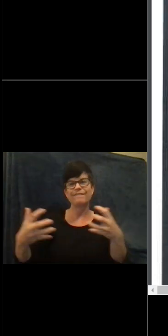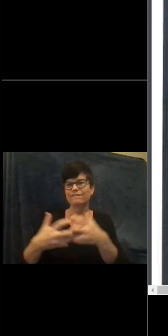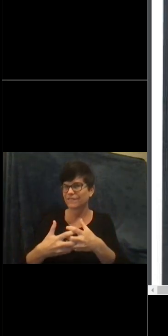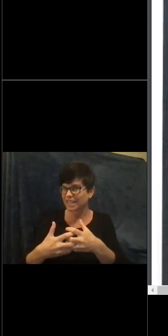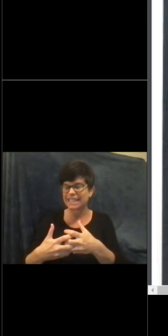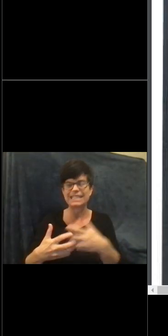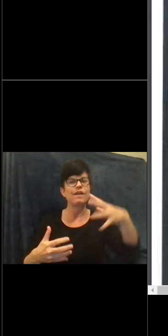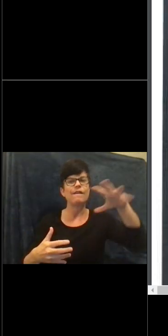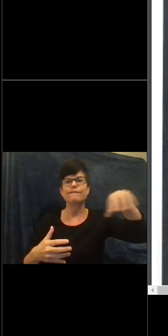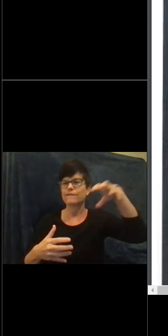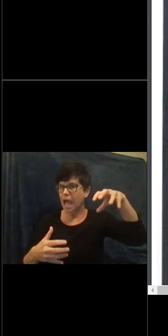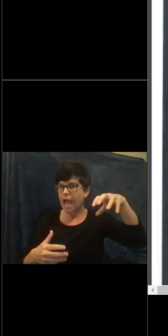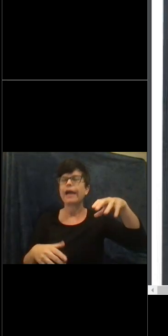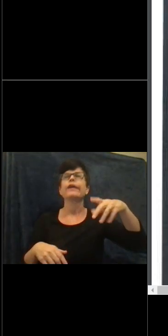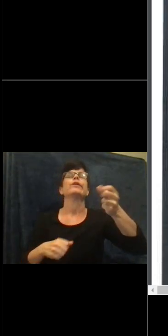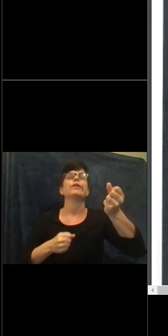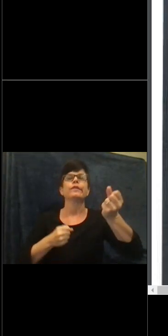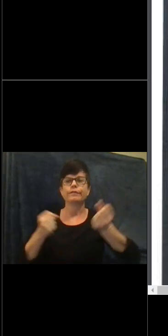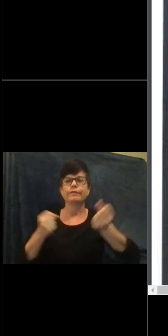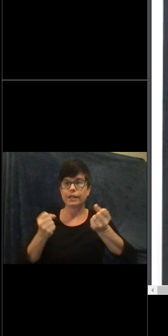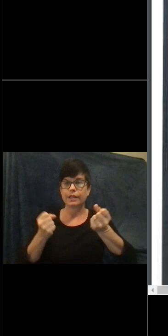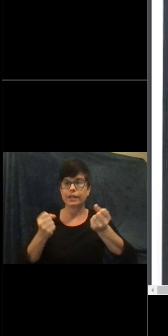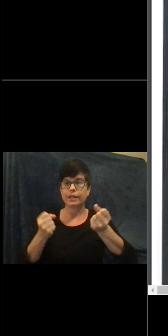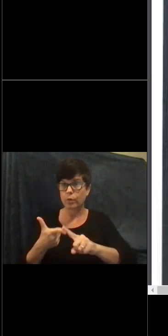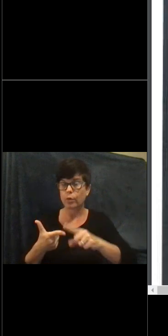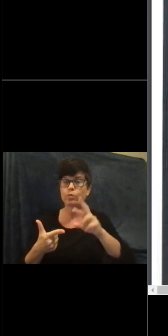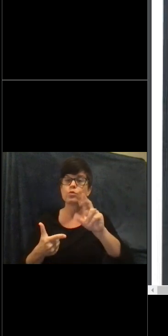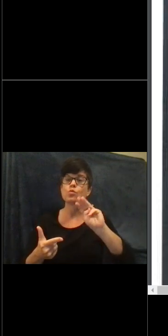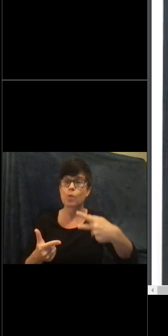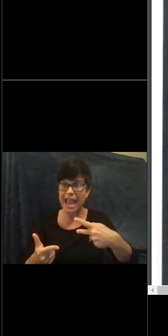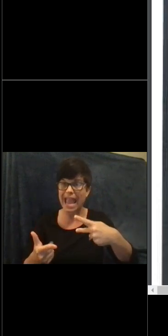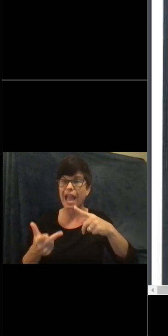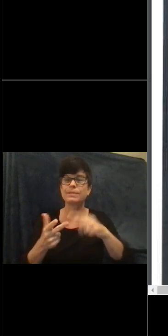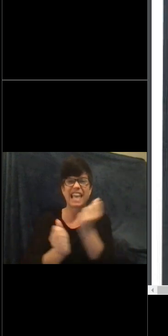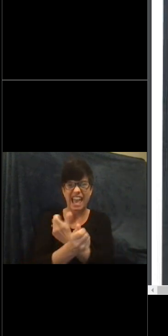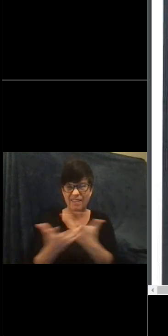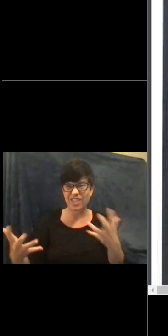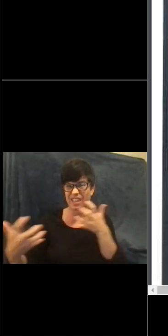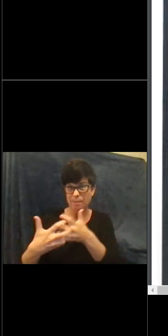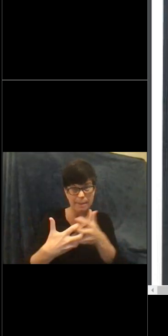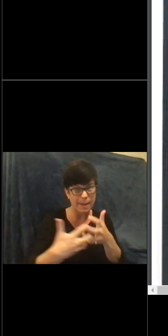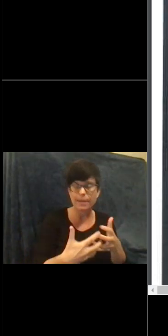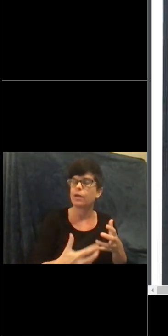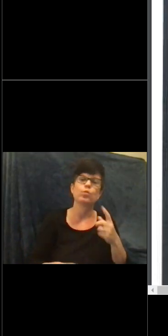and all the other things that you must comply with in order to meet the safety requirements.